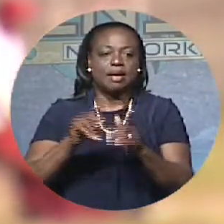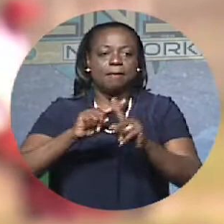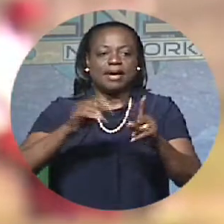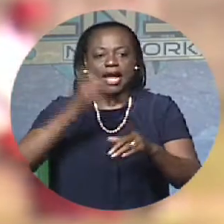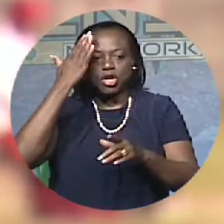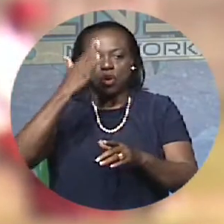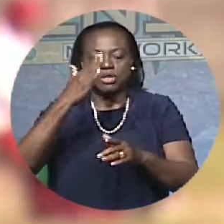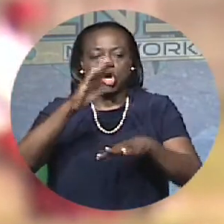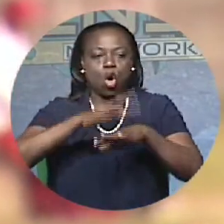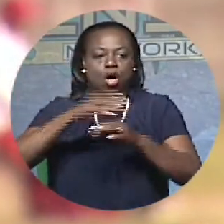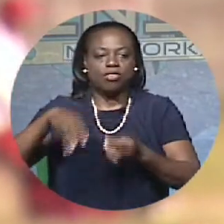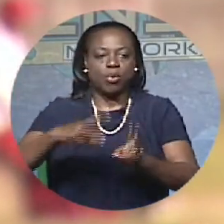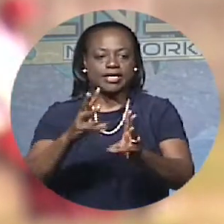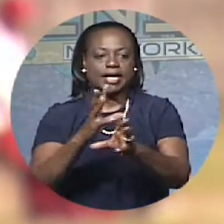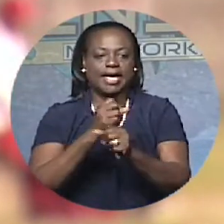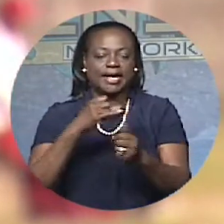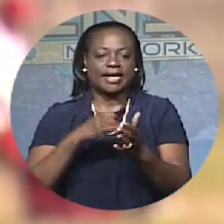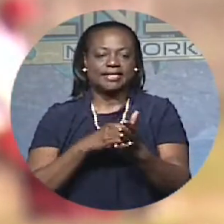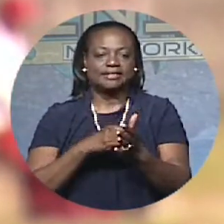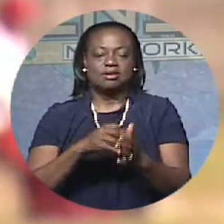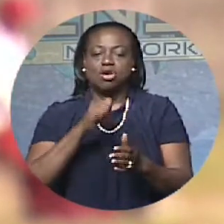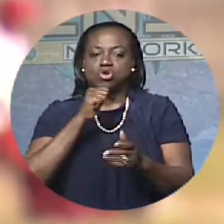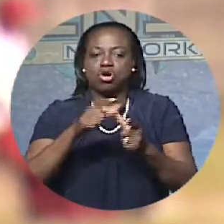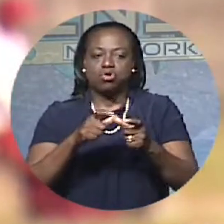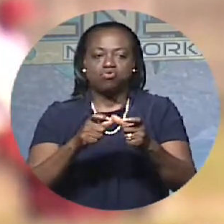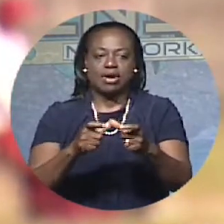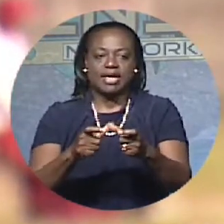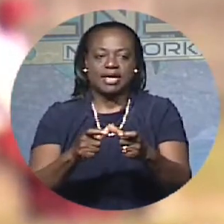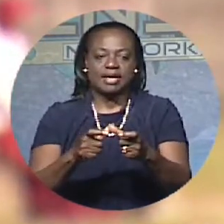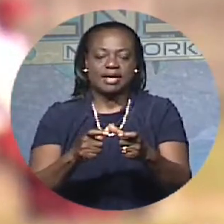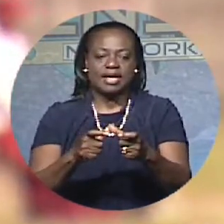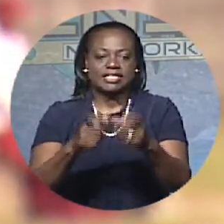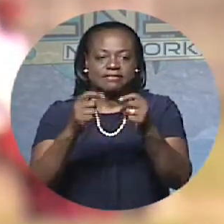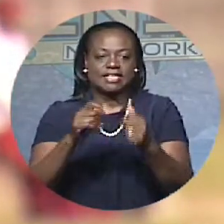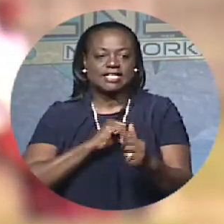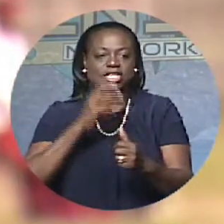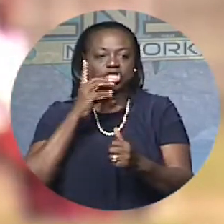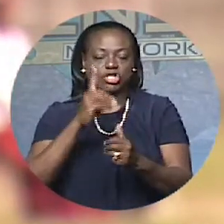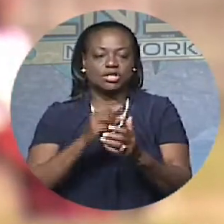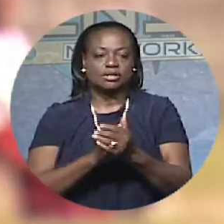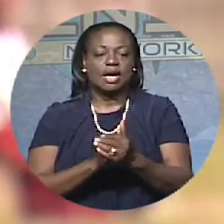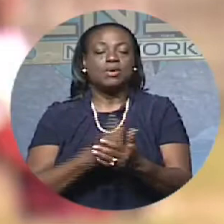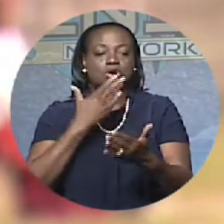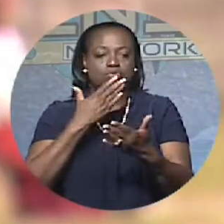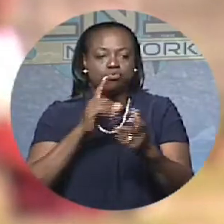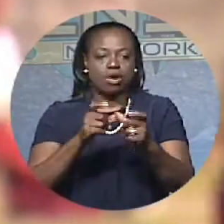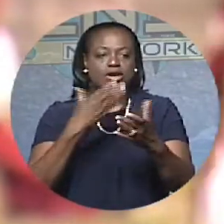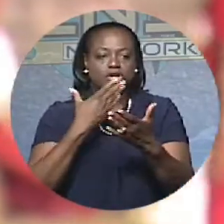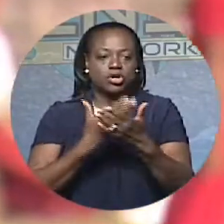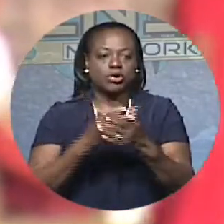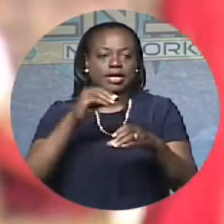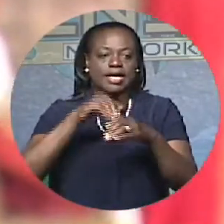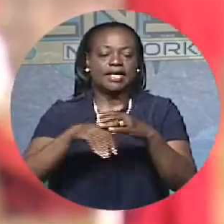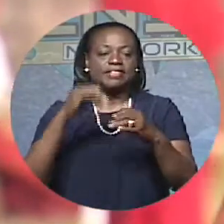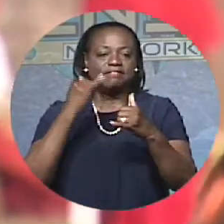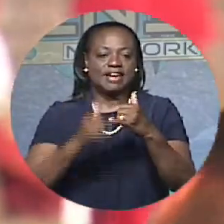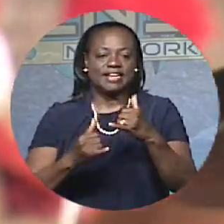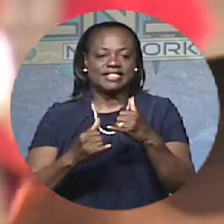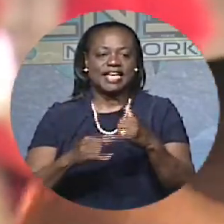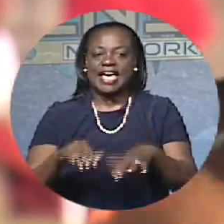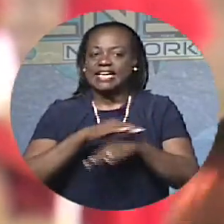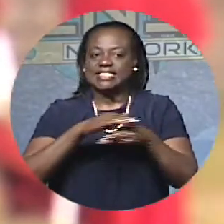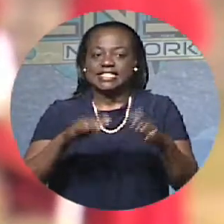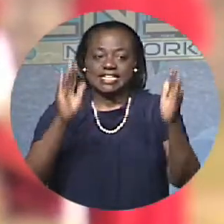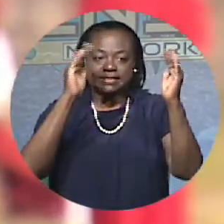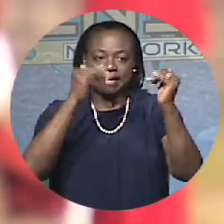So, you know, not running as well as I did in the prelims, I was just trying to focus on running good in the finals. So I didn't expect it, but I'm very